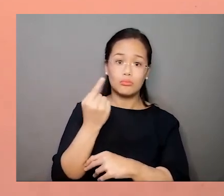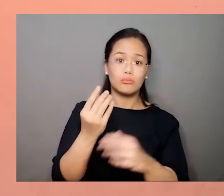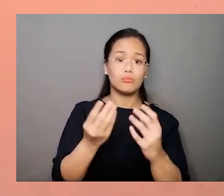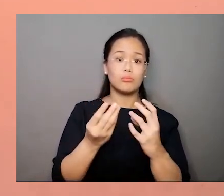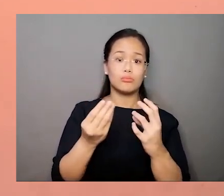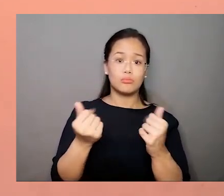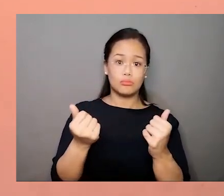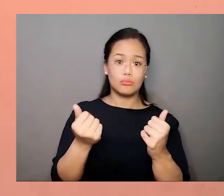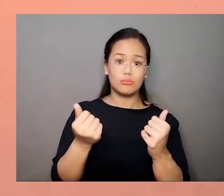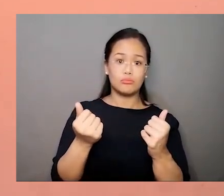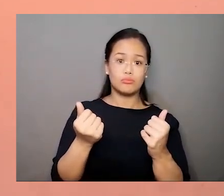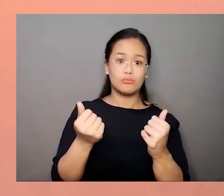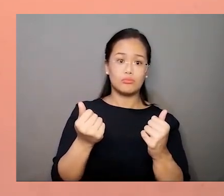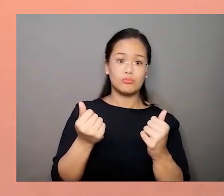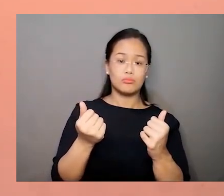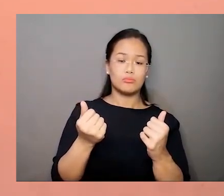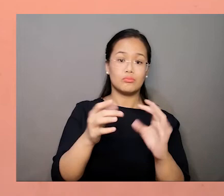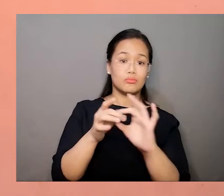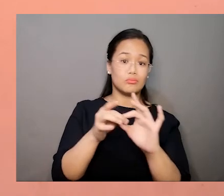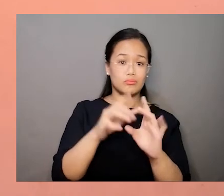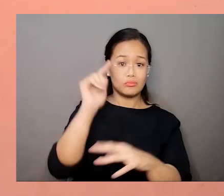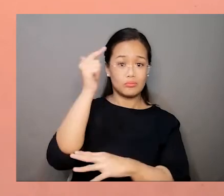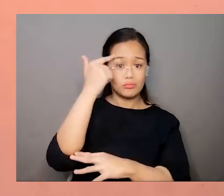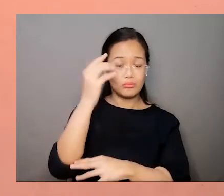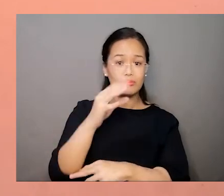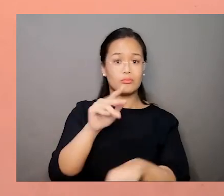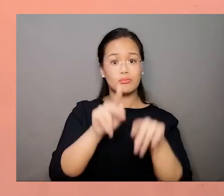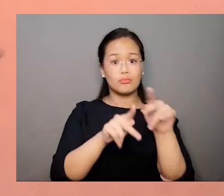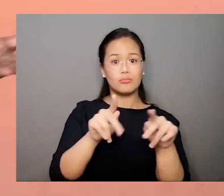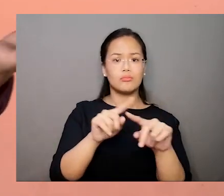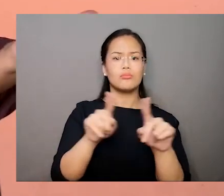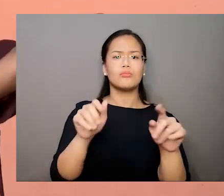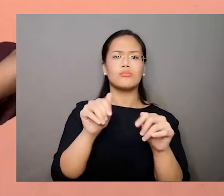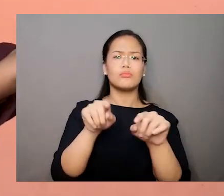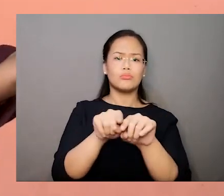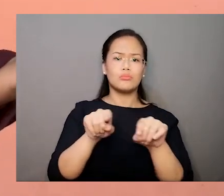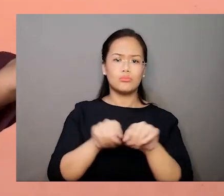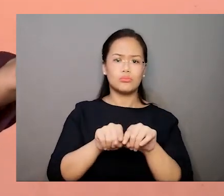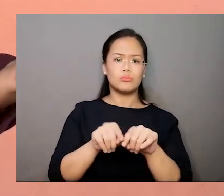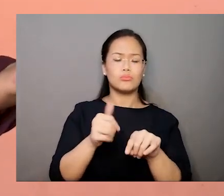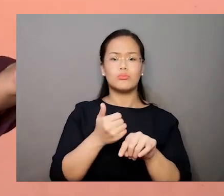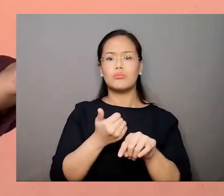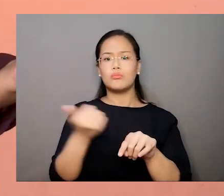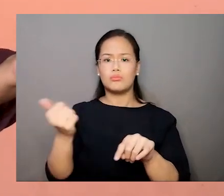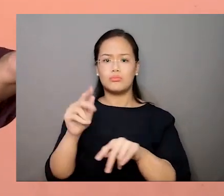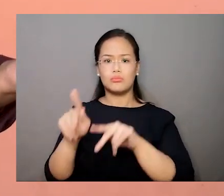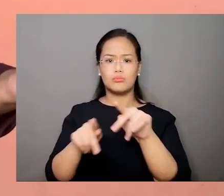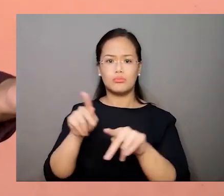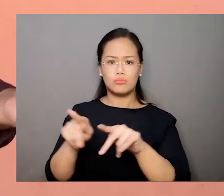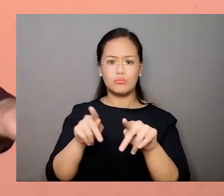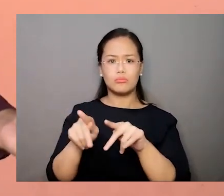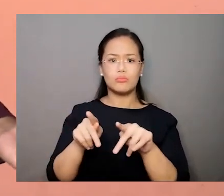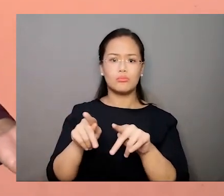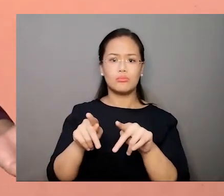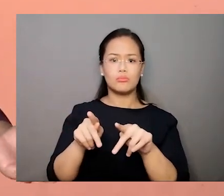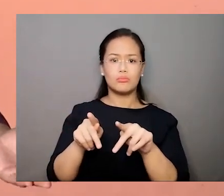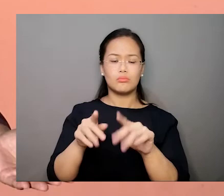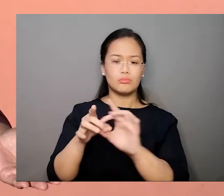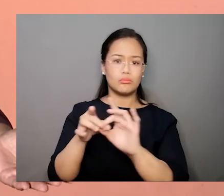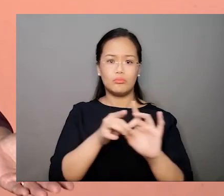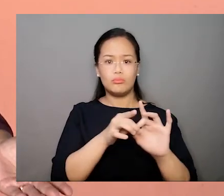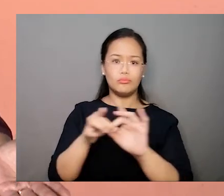relationship between the state and individuals, but also the horizontal relationships between